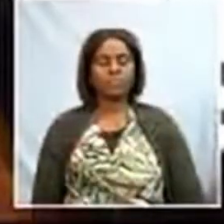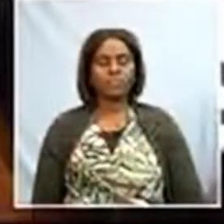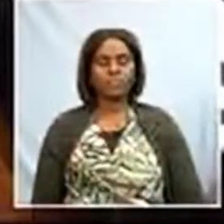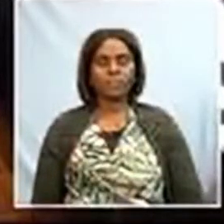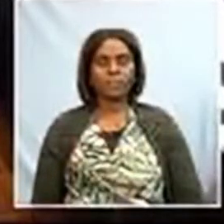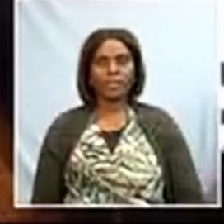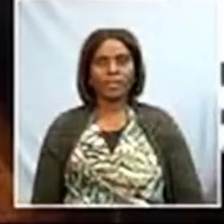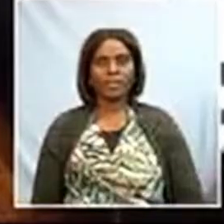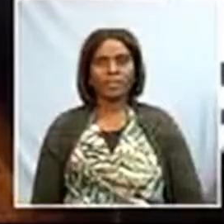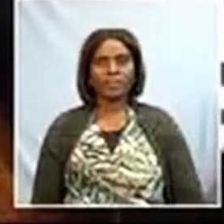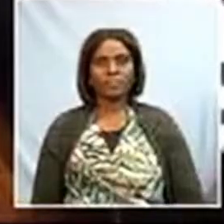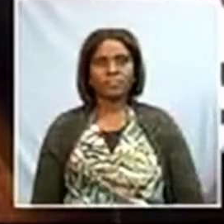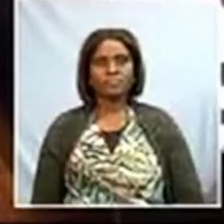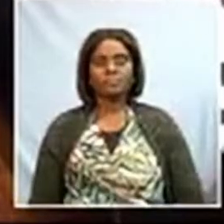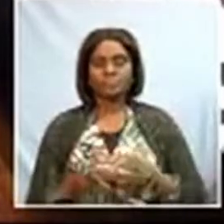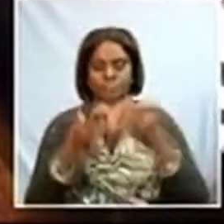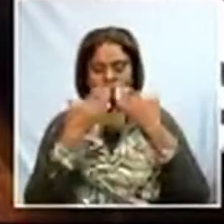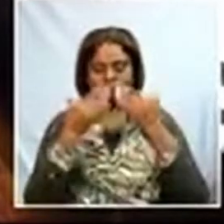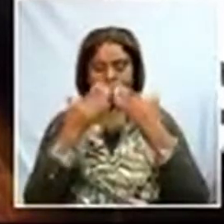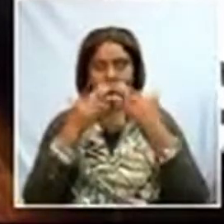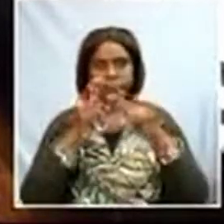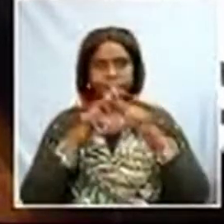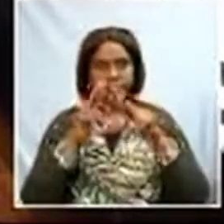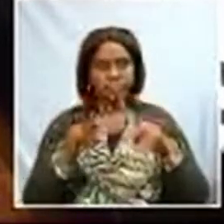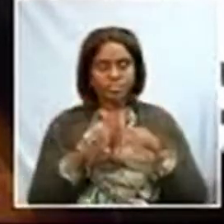the completion certificate. Thank you, Chair.